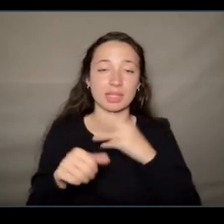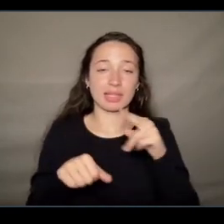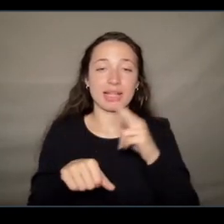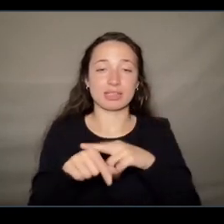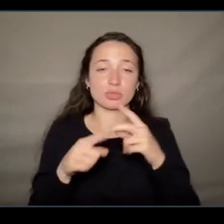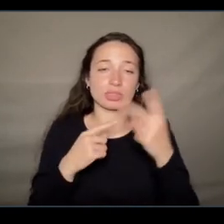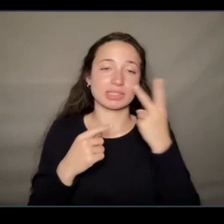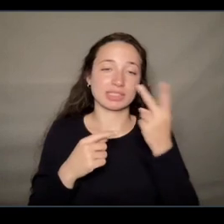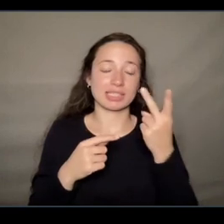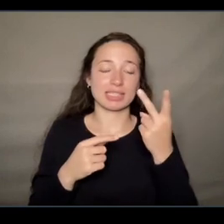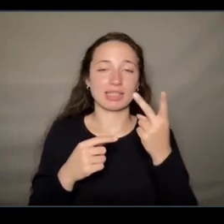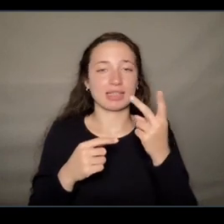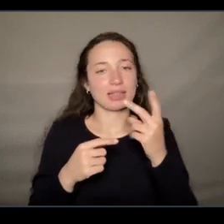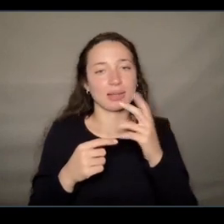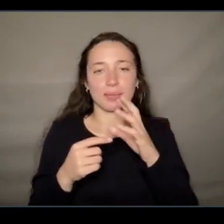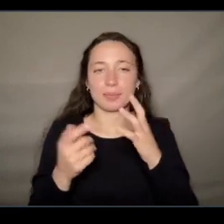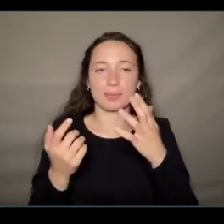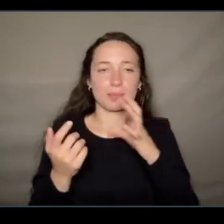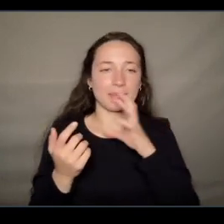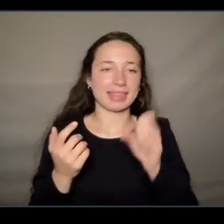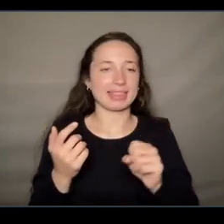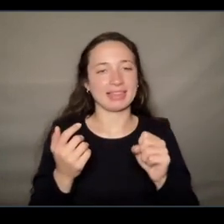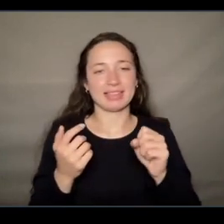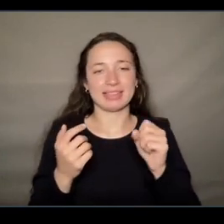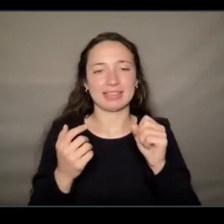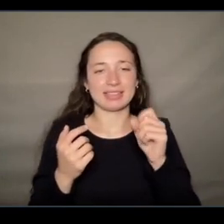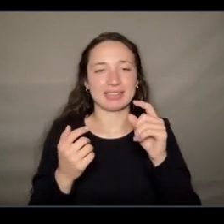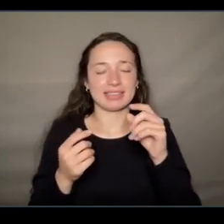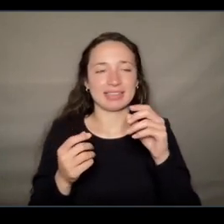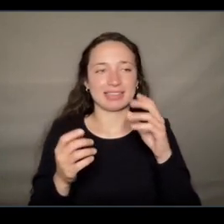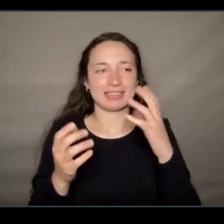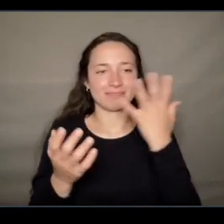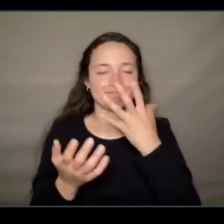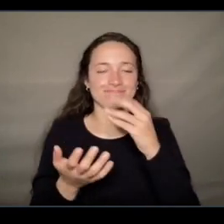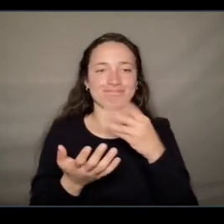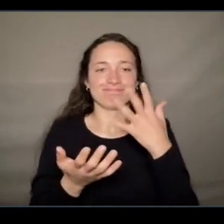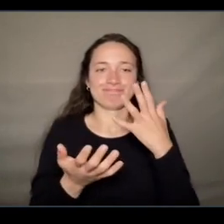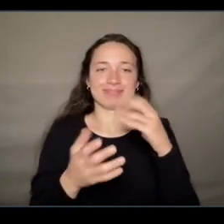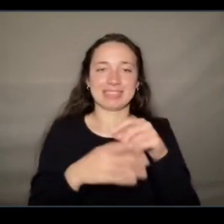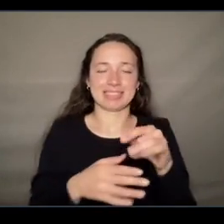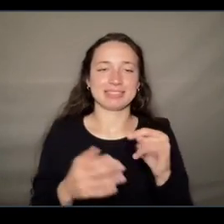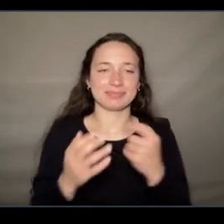And it's just my nature to see the mythic in it.